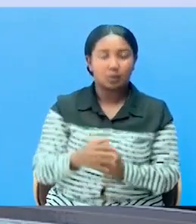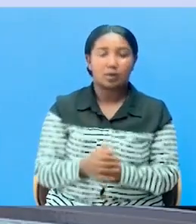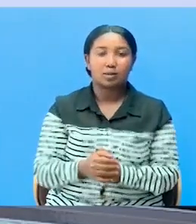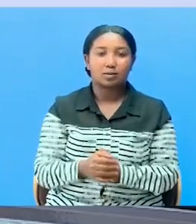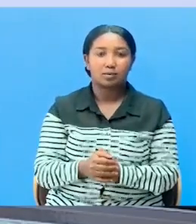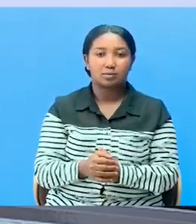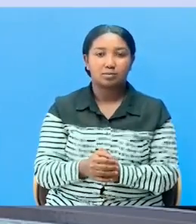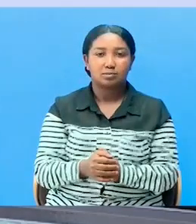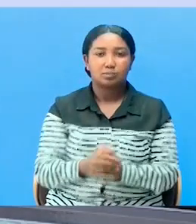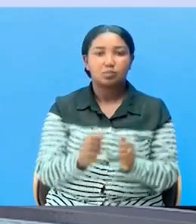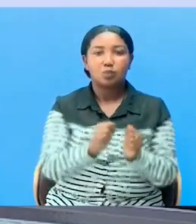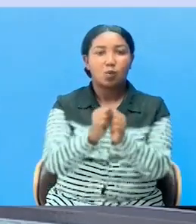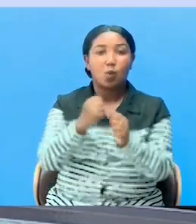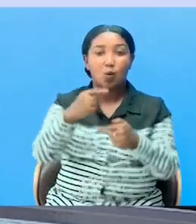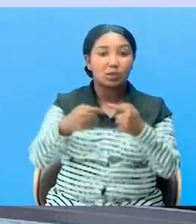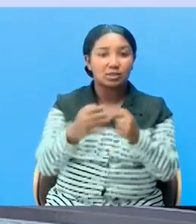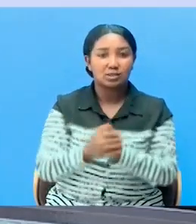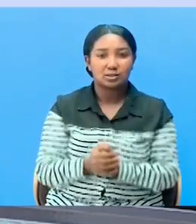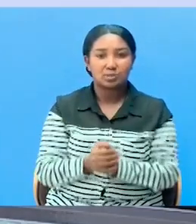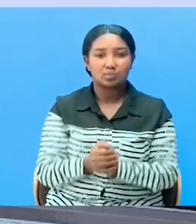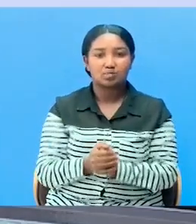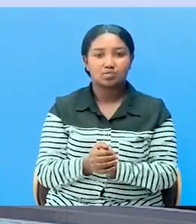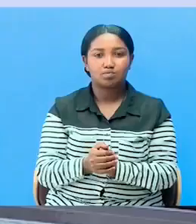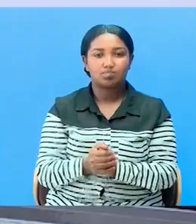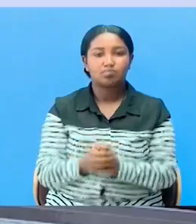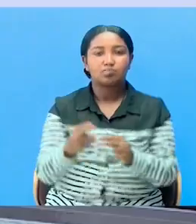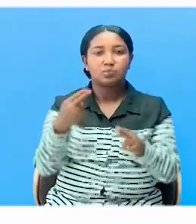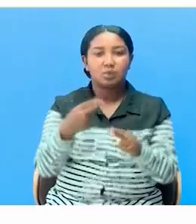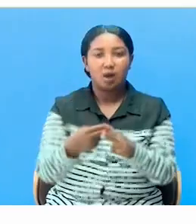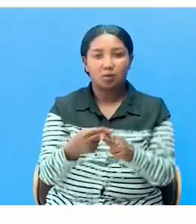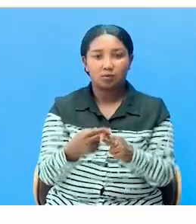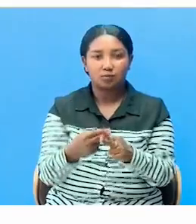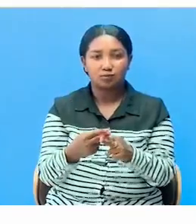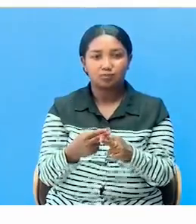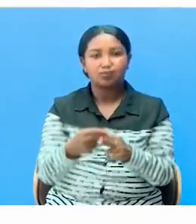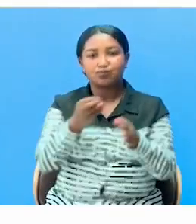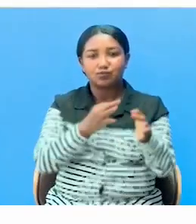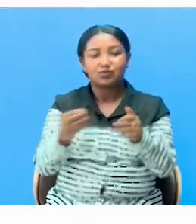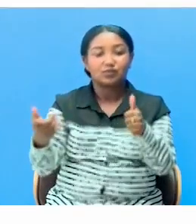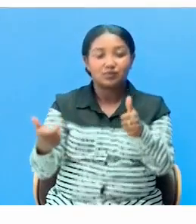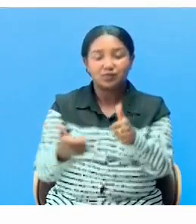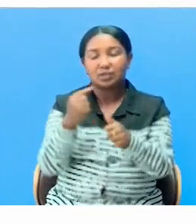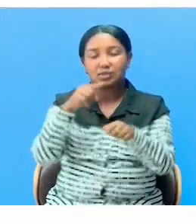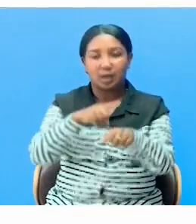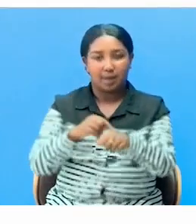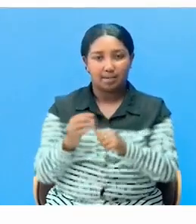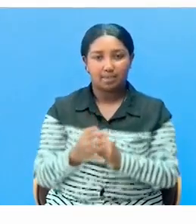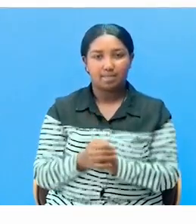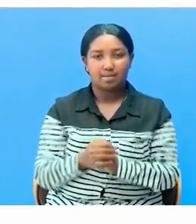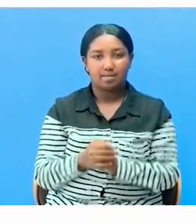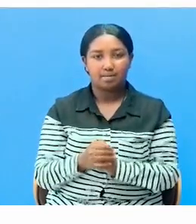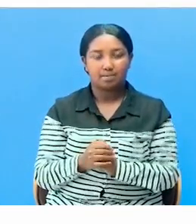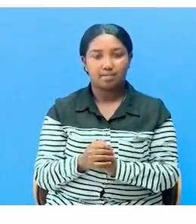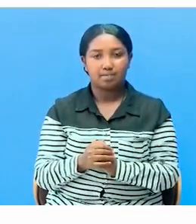it is go with the noun that when it is mentioned for the first time.